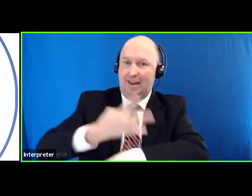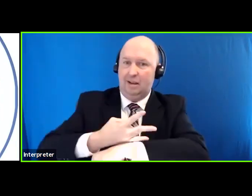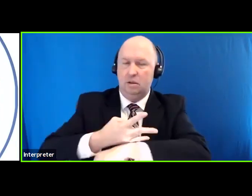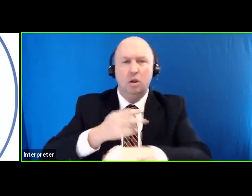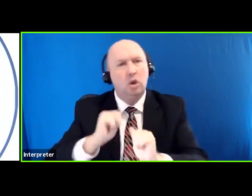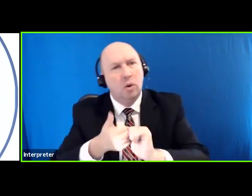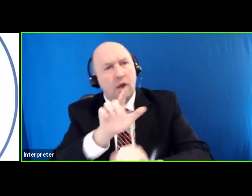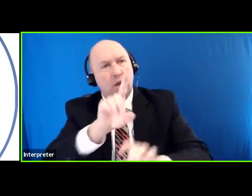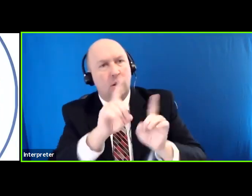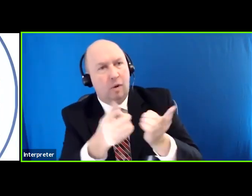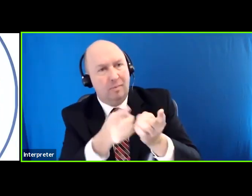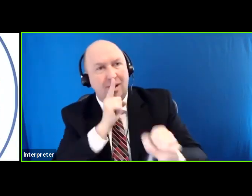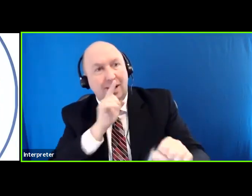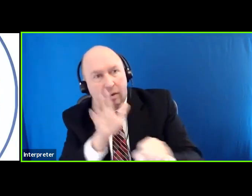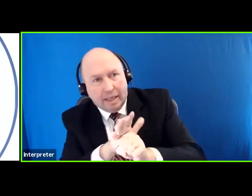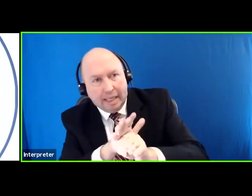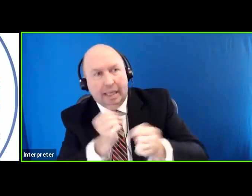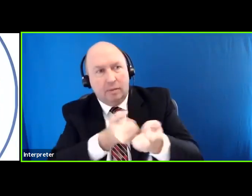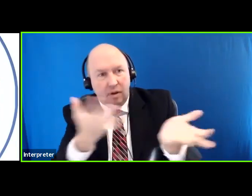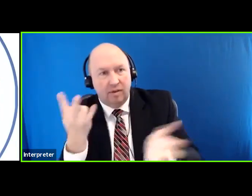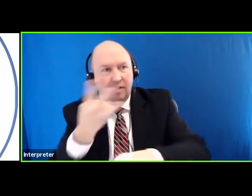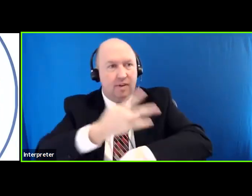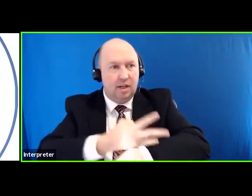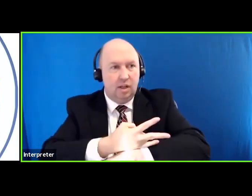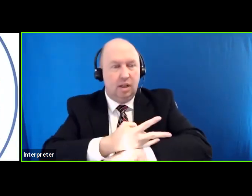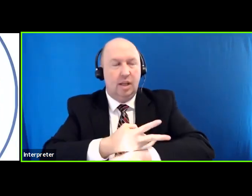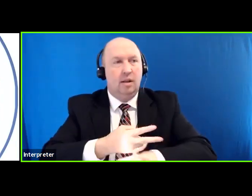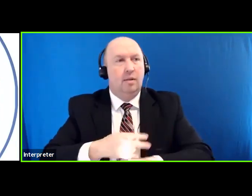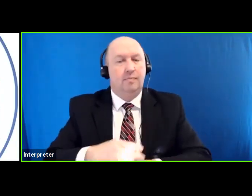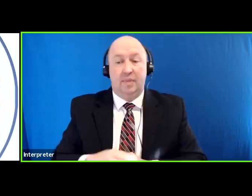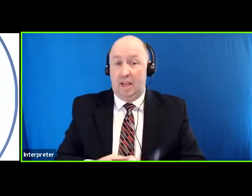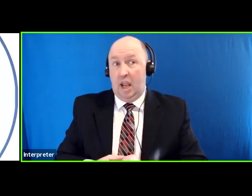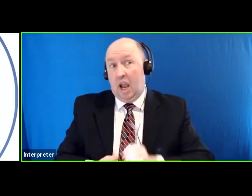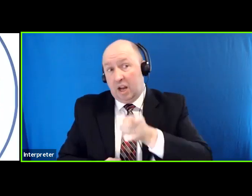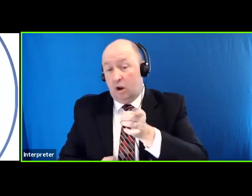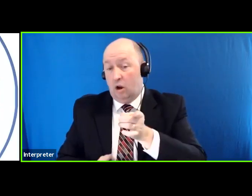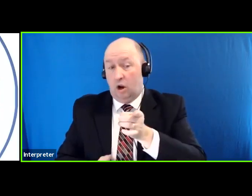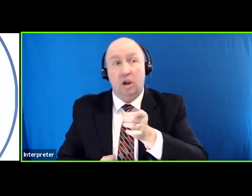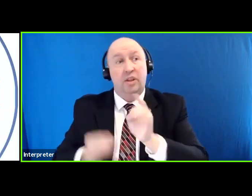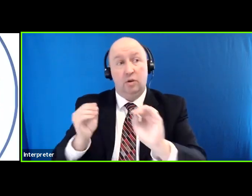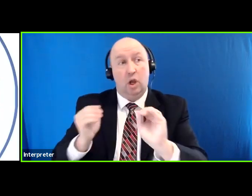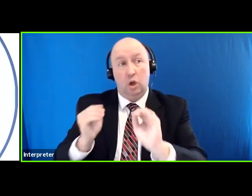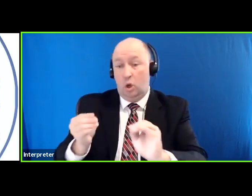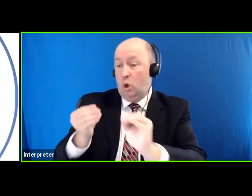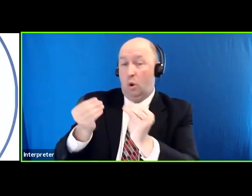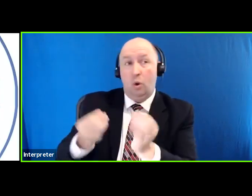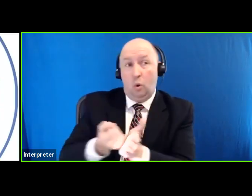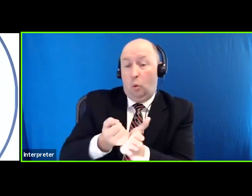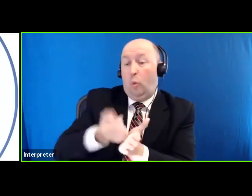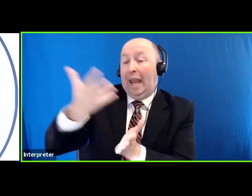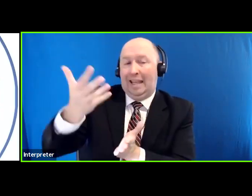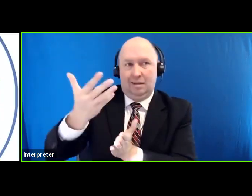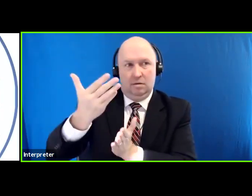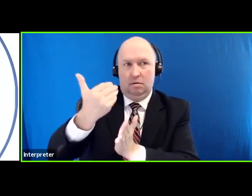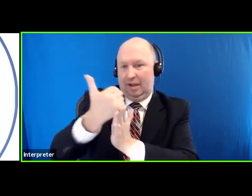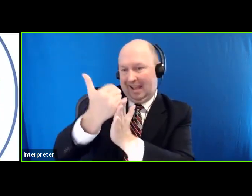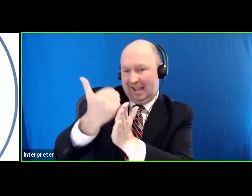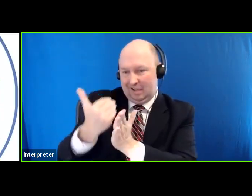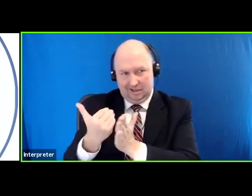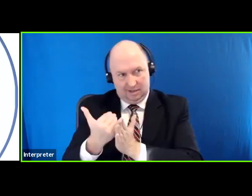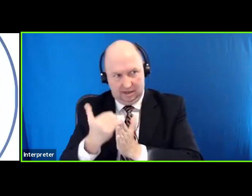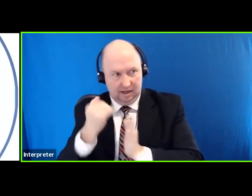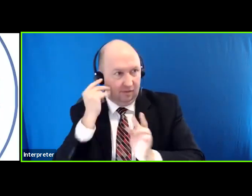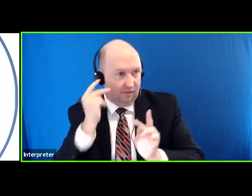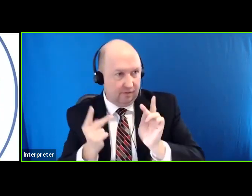happens? And are there so-called no waste lists that people can sign up for if doses are available?